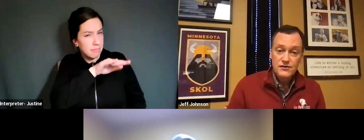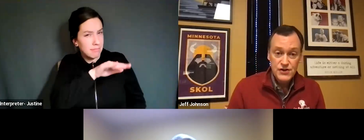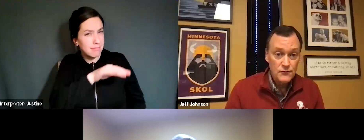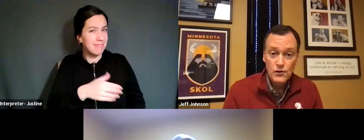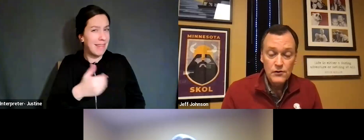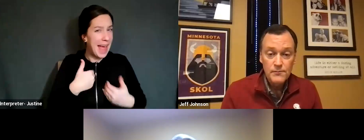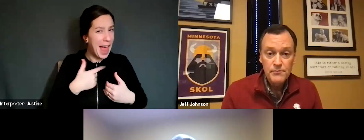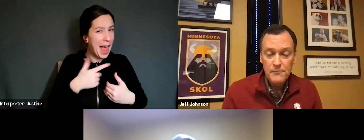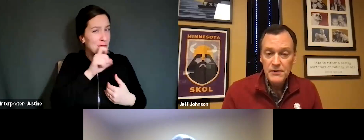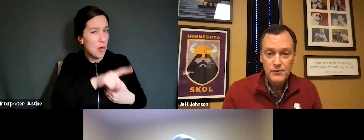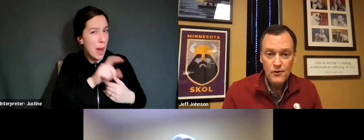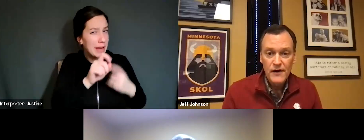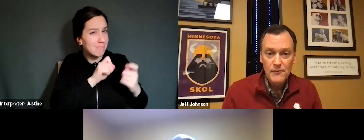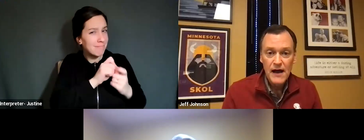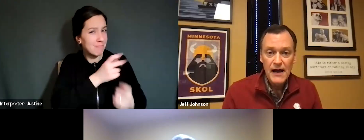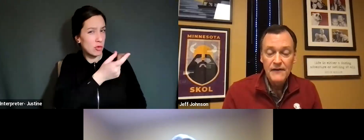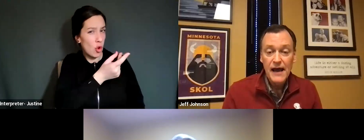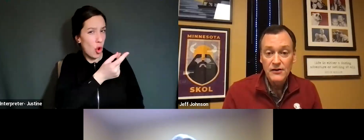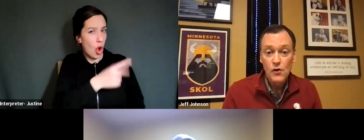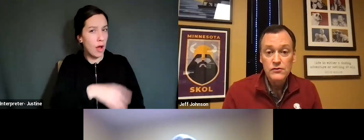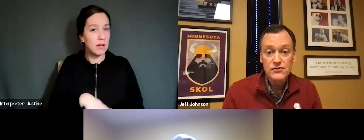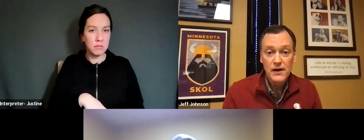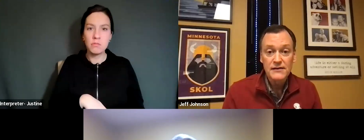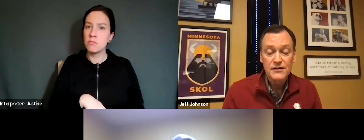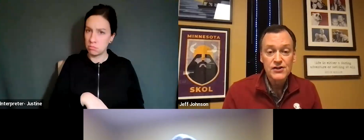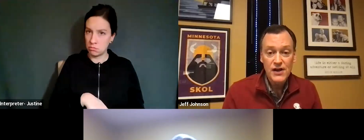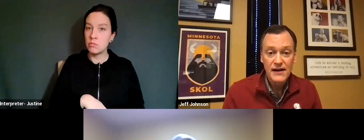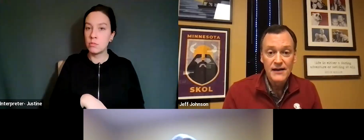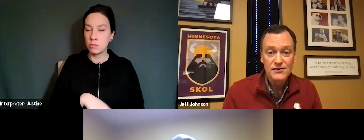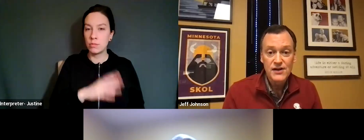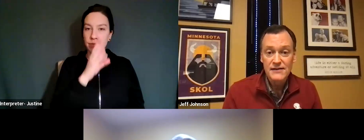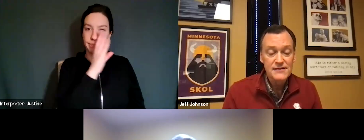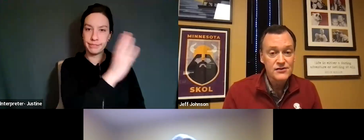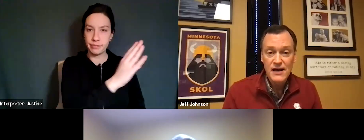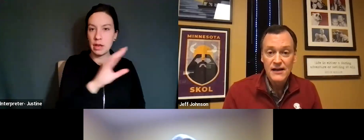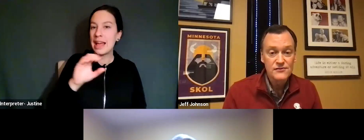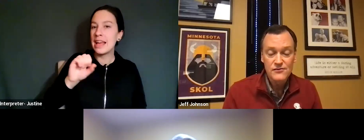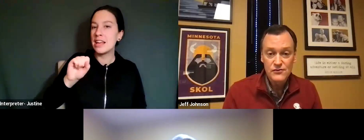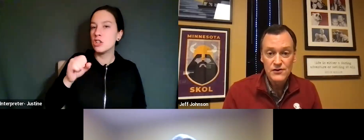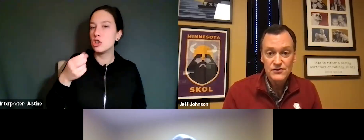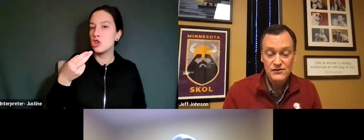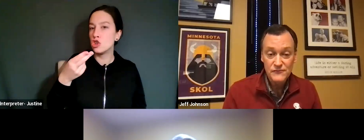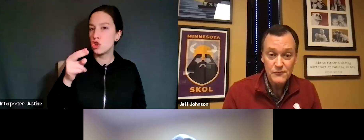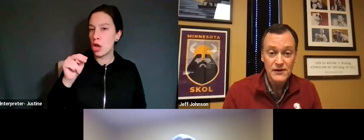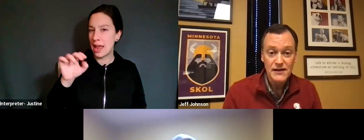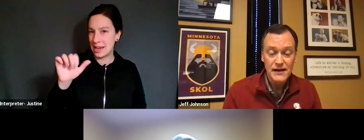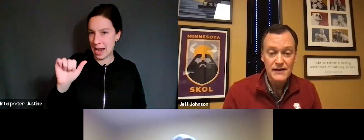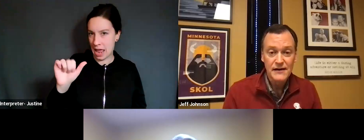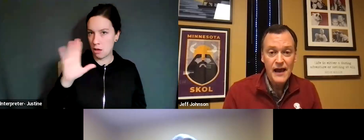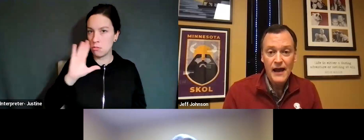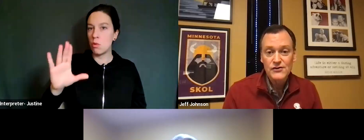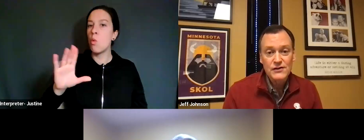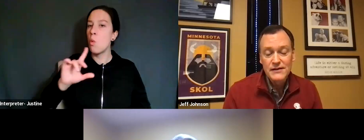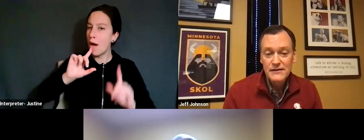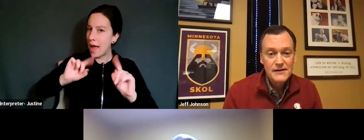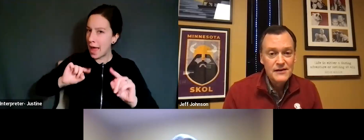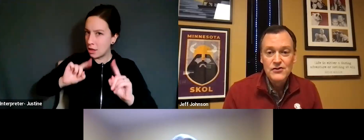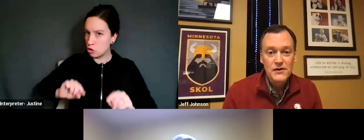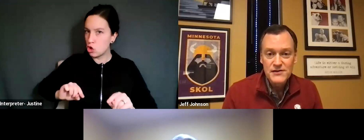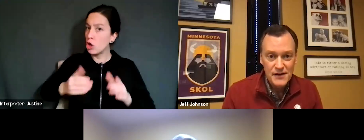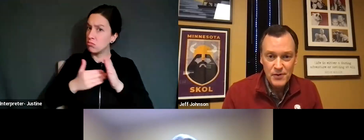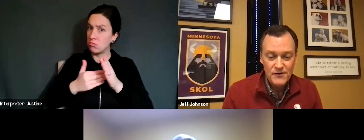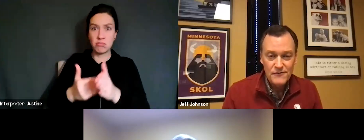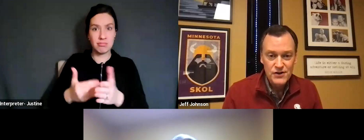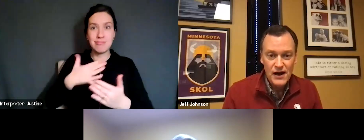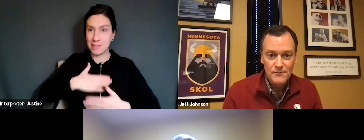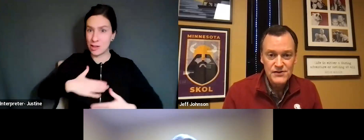to the general puppy program line. That goes directly to Shenna, and Shenna says she answers those questions frequently and actually